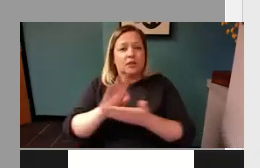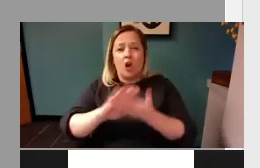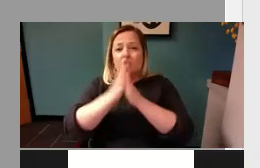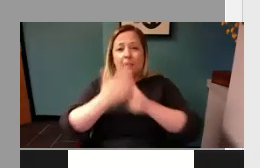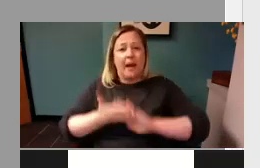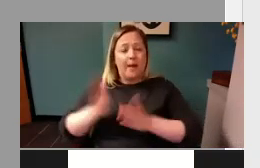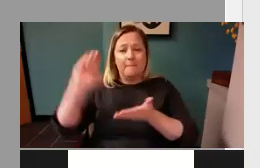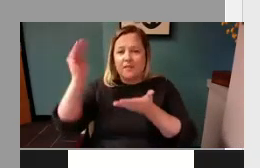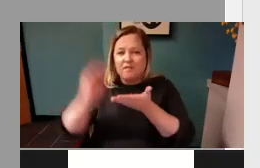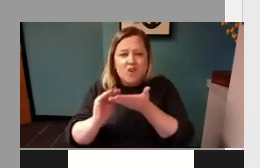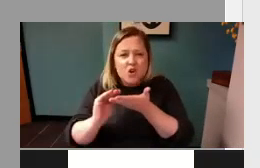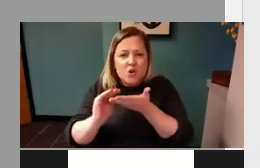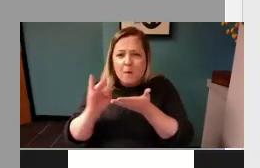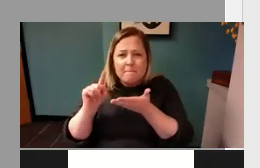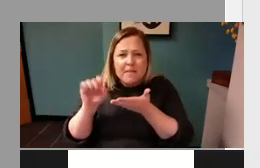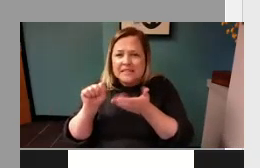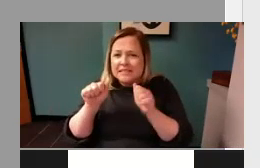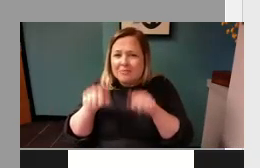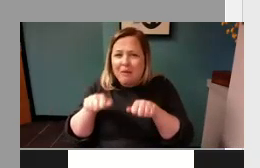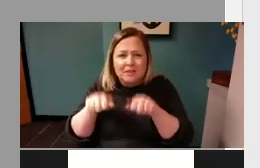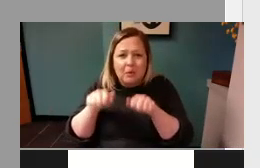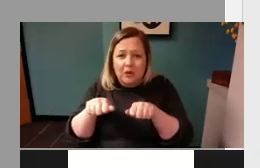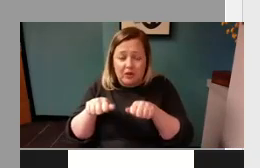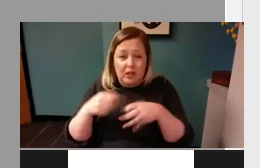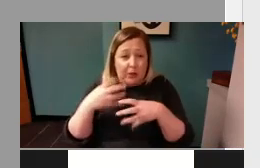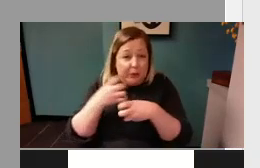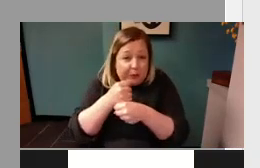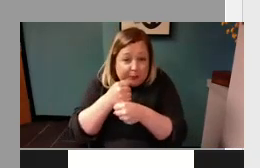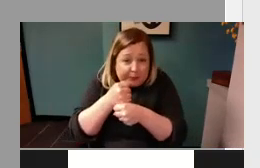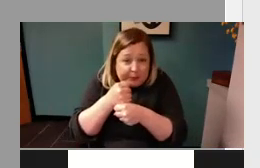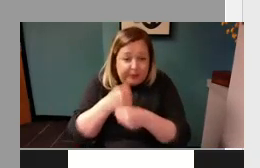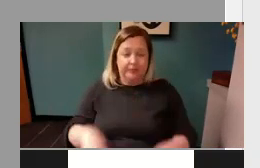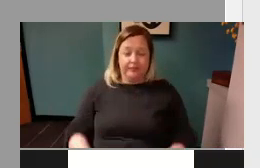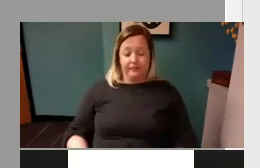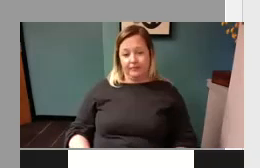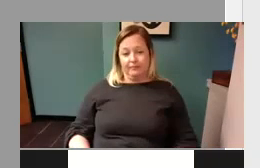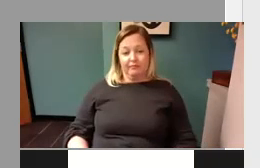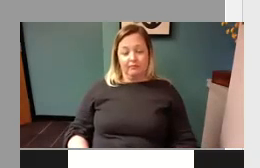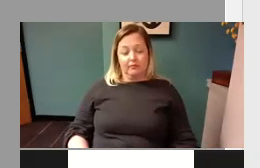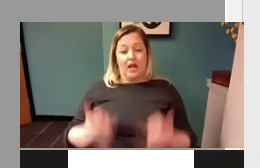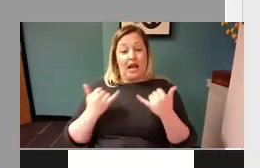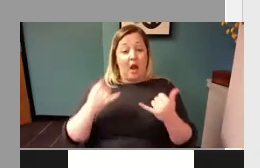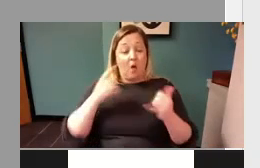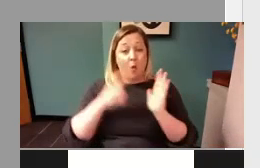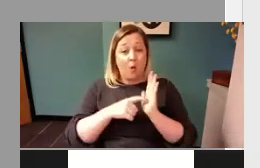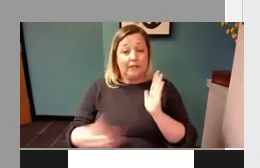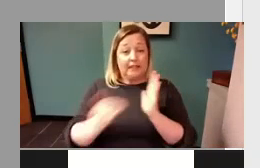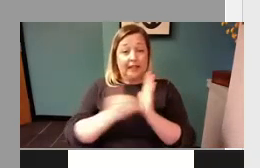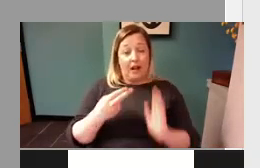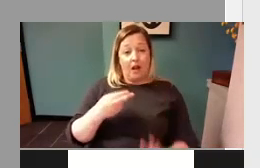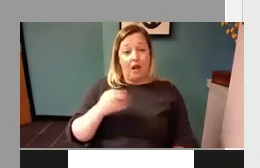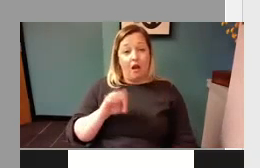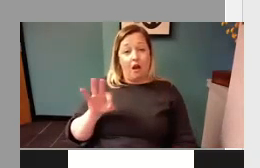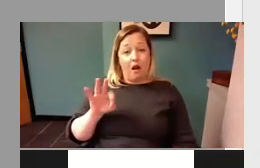that particular set of notes. Now note again that Huffman encoding also uses this